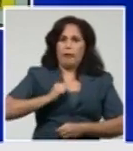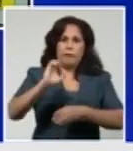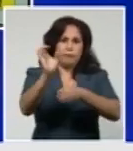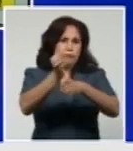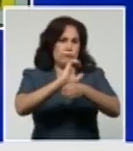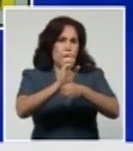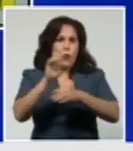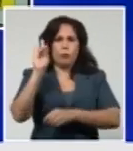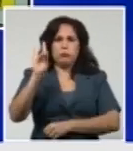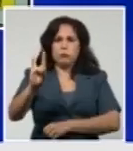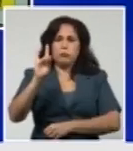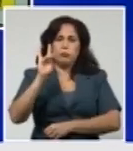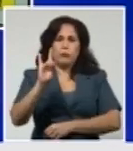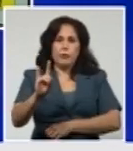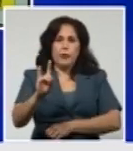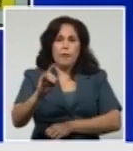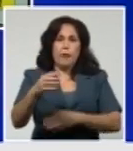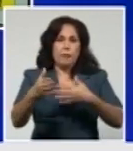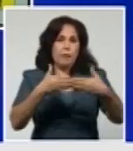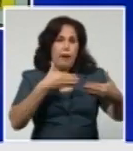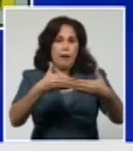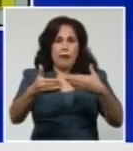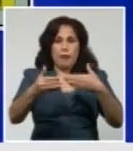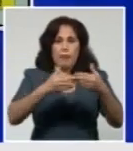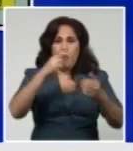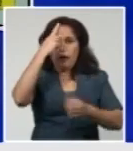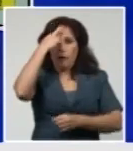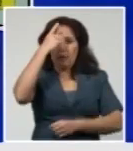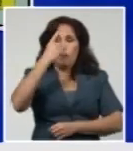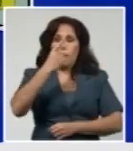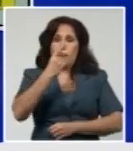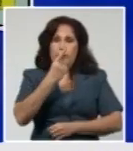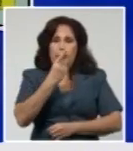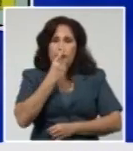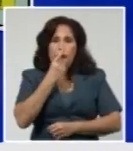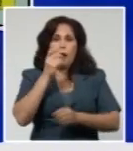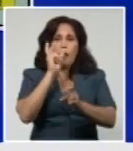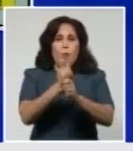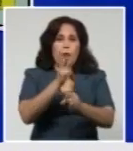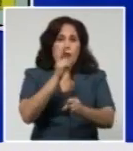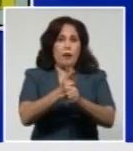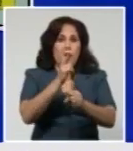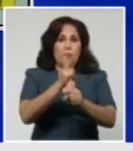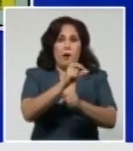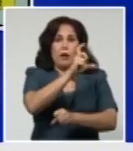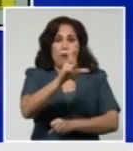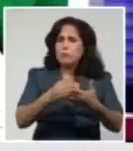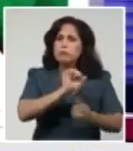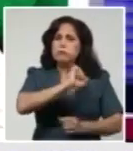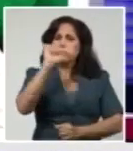region. Meanwhile, Cuba occupies 21st place on this list.